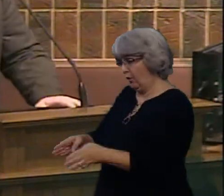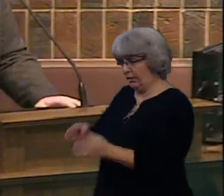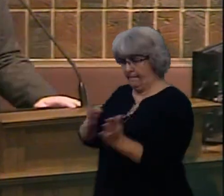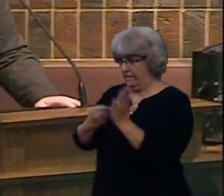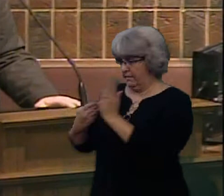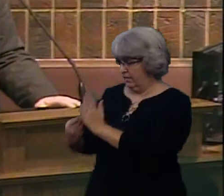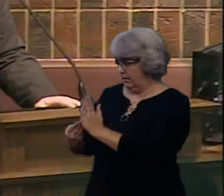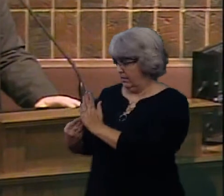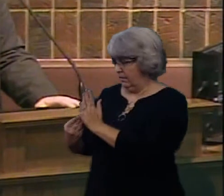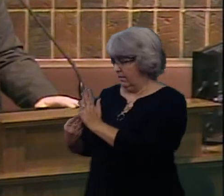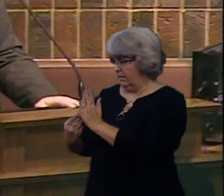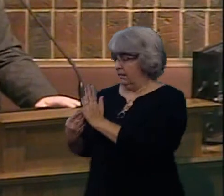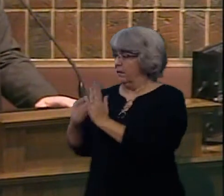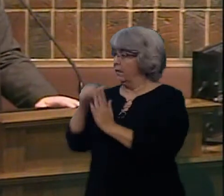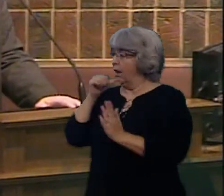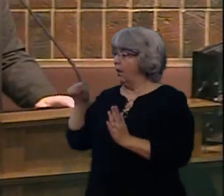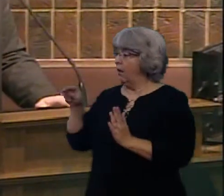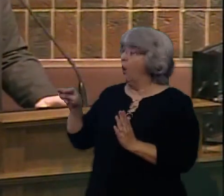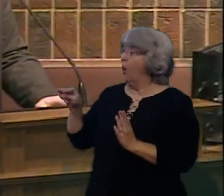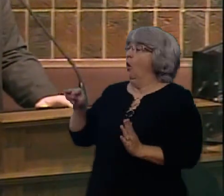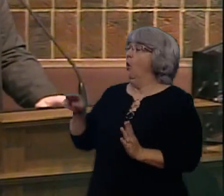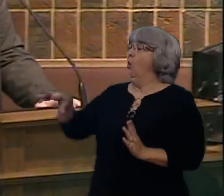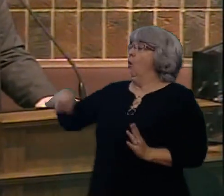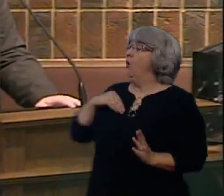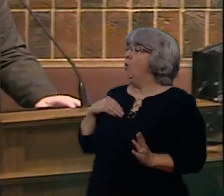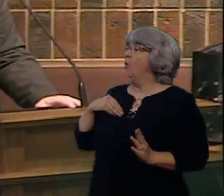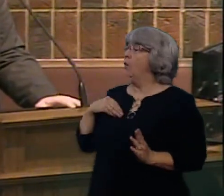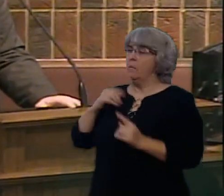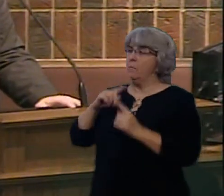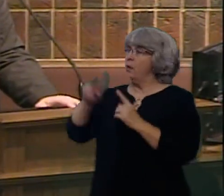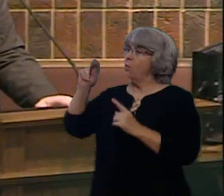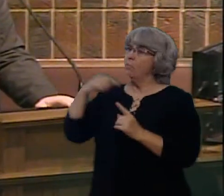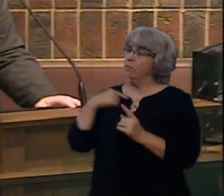false teaching. We confront it head on, and we move on.